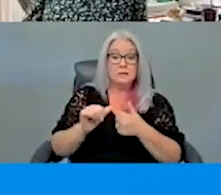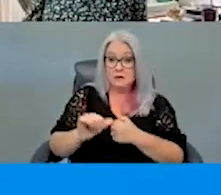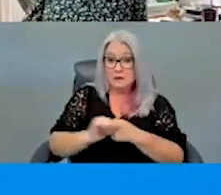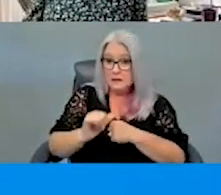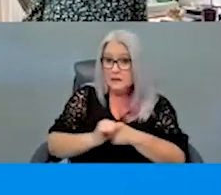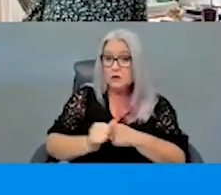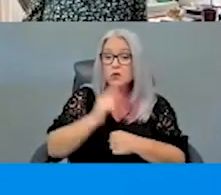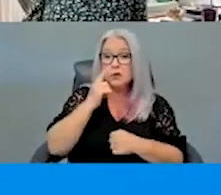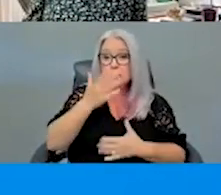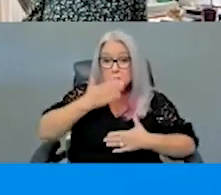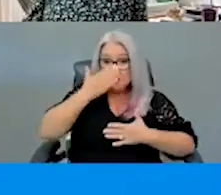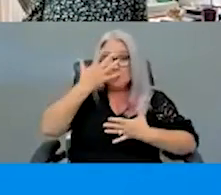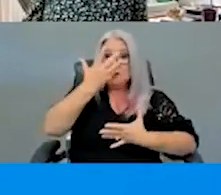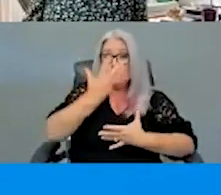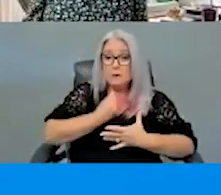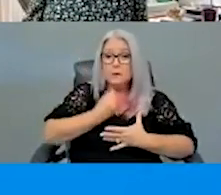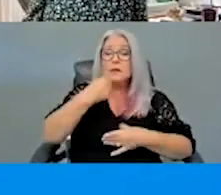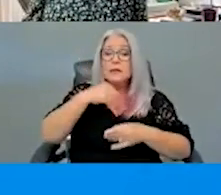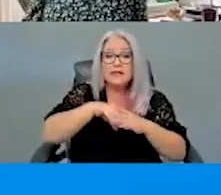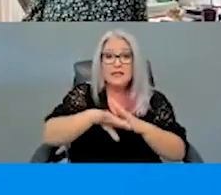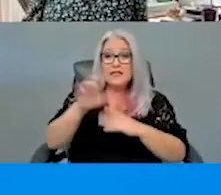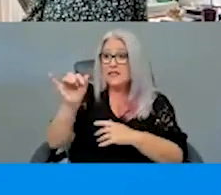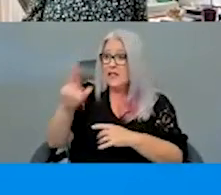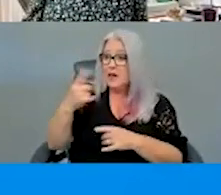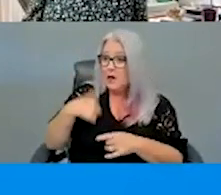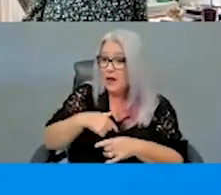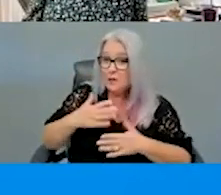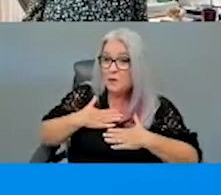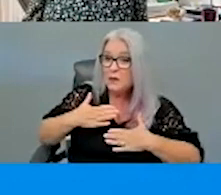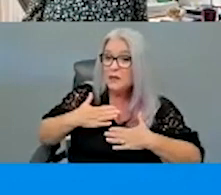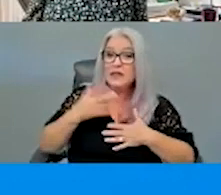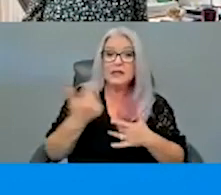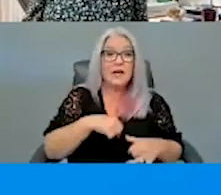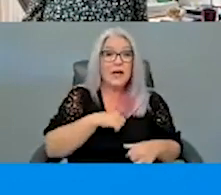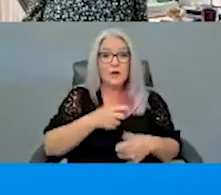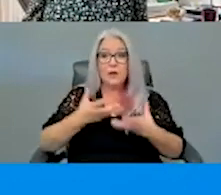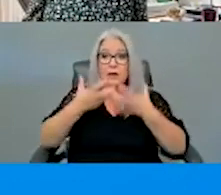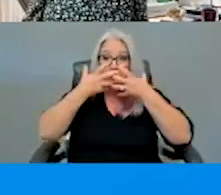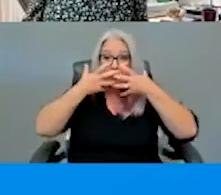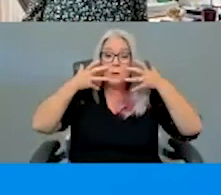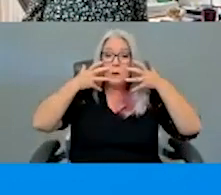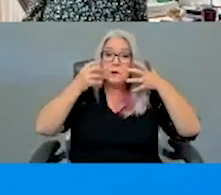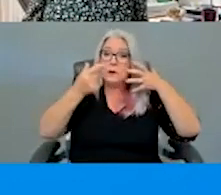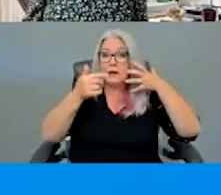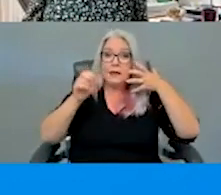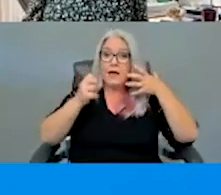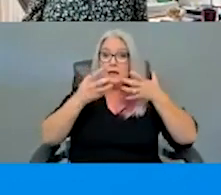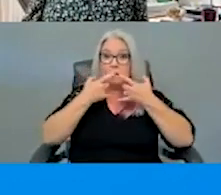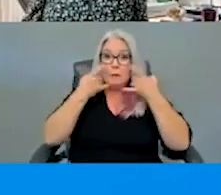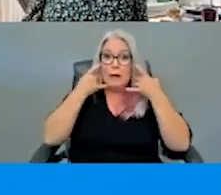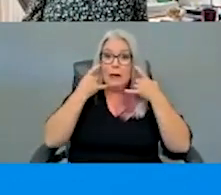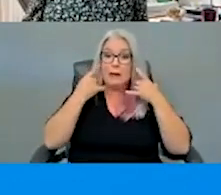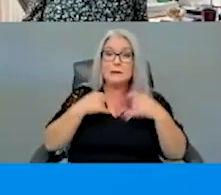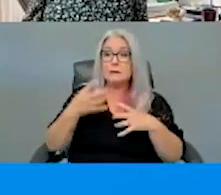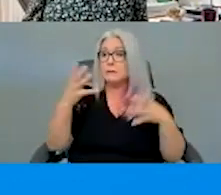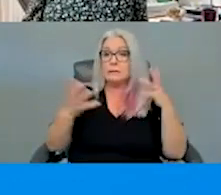because I am breathing this air alongside you. I don't get a gas mask prescribed to me at birth because I have a disability.